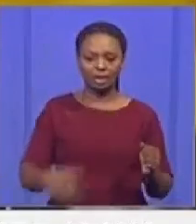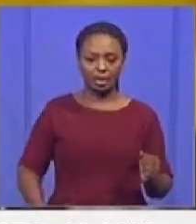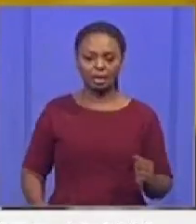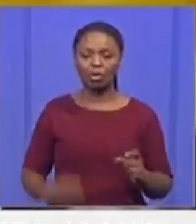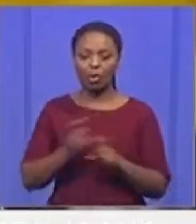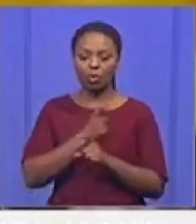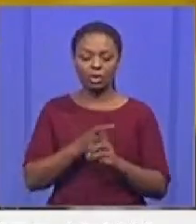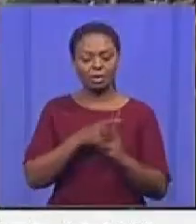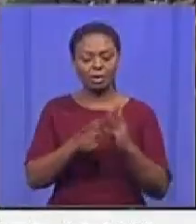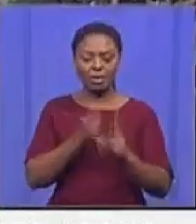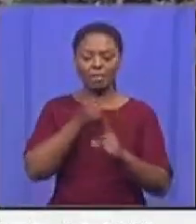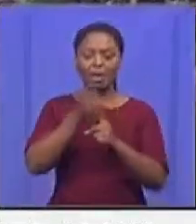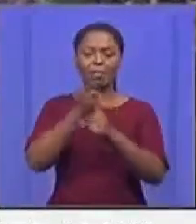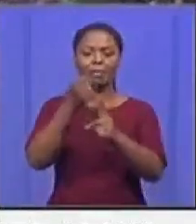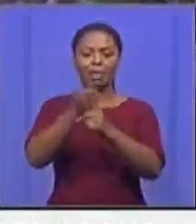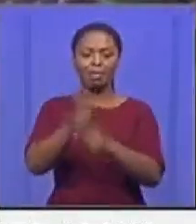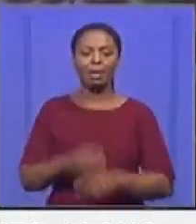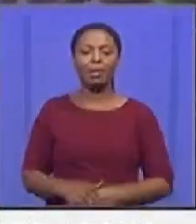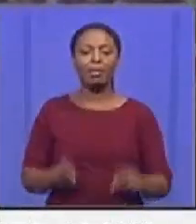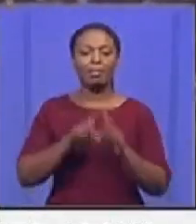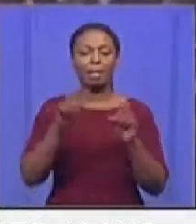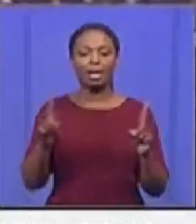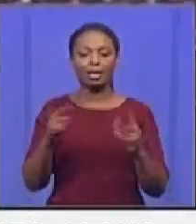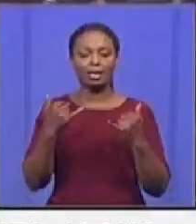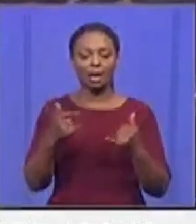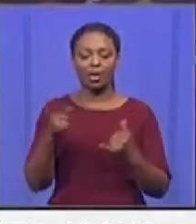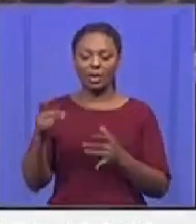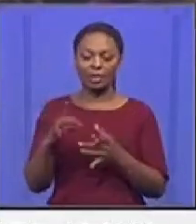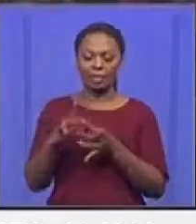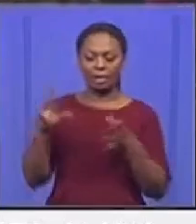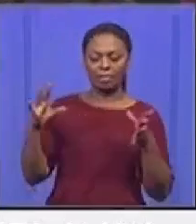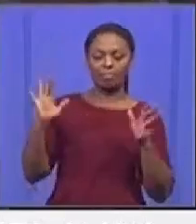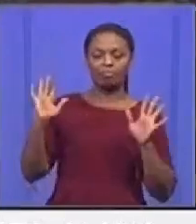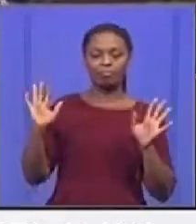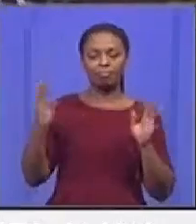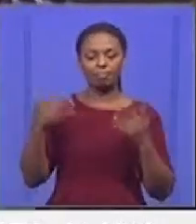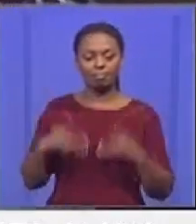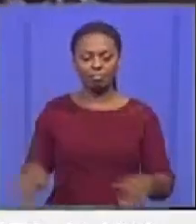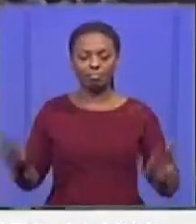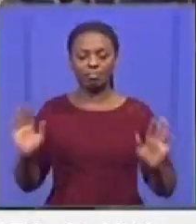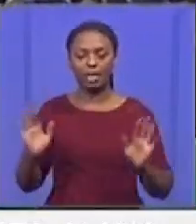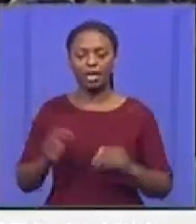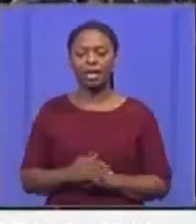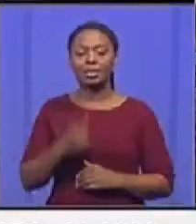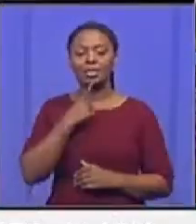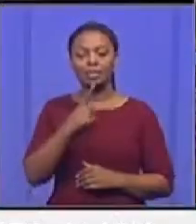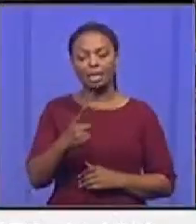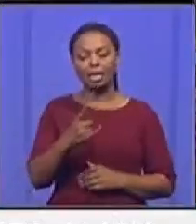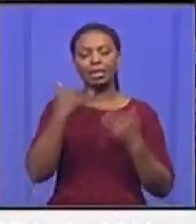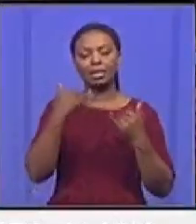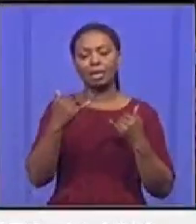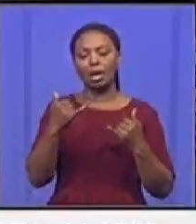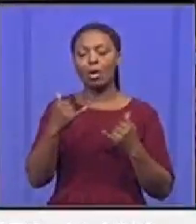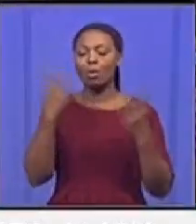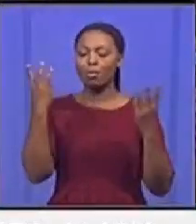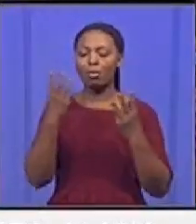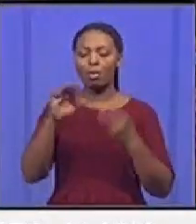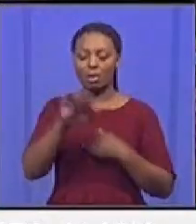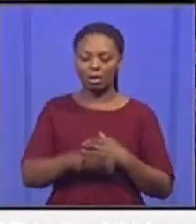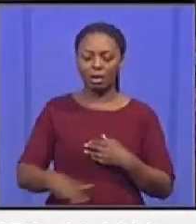Fela Mabuza o ne a tlhanogela the Premier League o rotloeditse dikemedi tsa province ya Mpumalanga go voutela kitlano ya